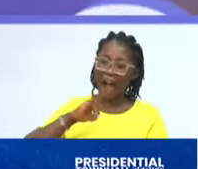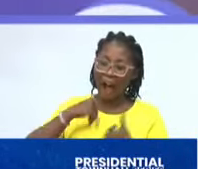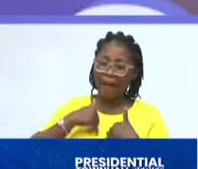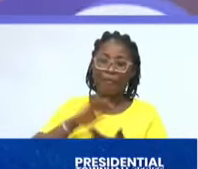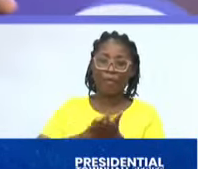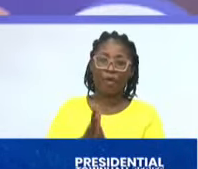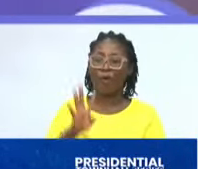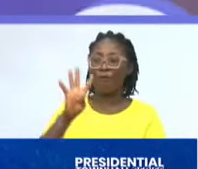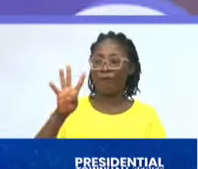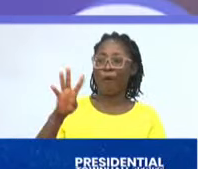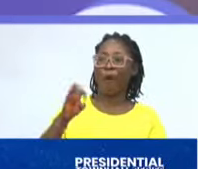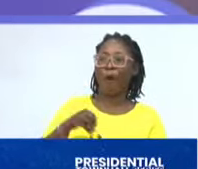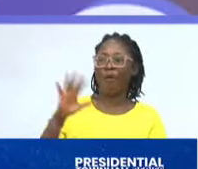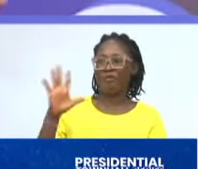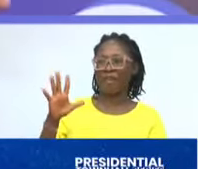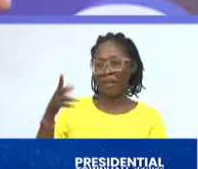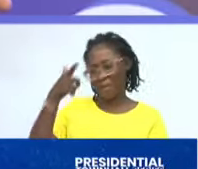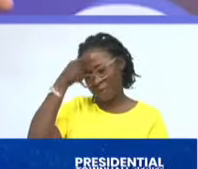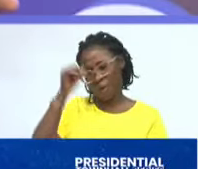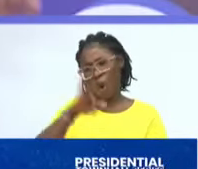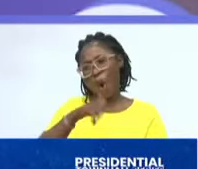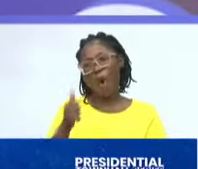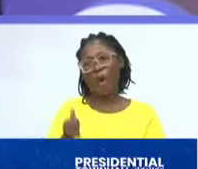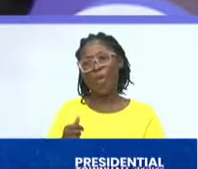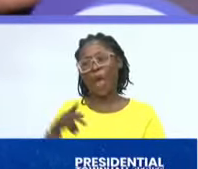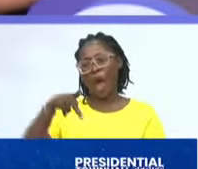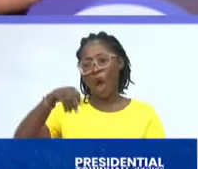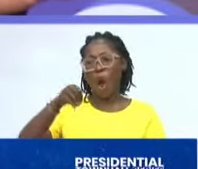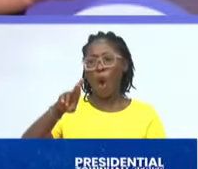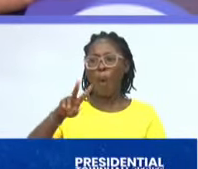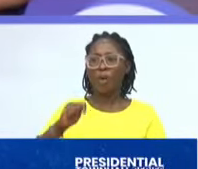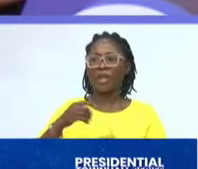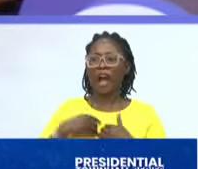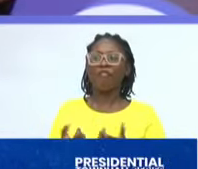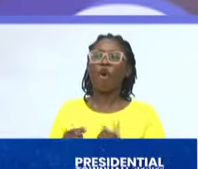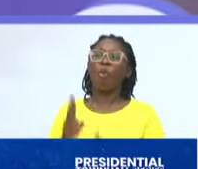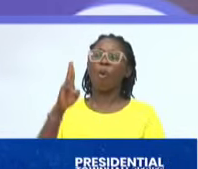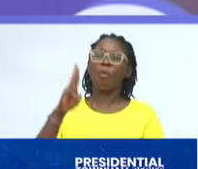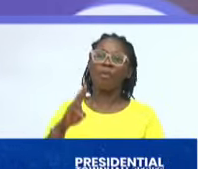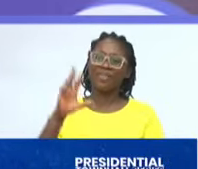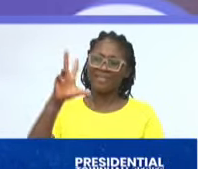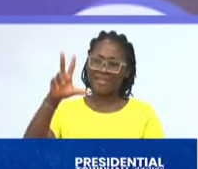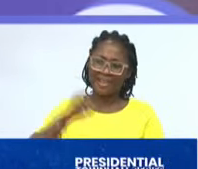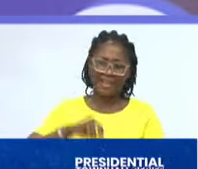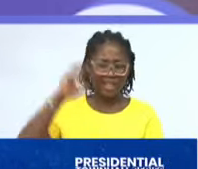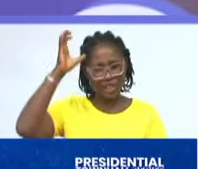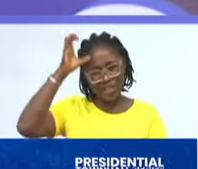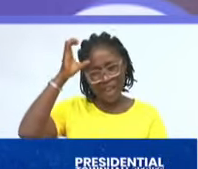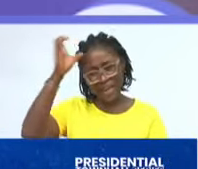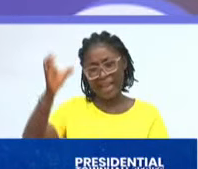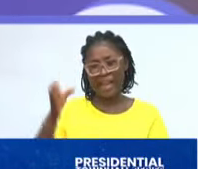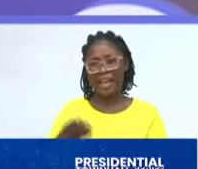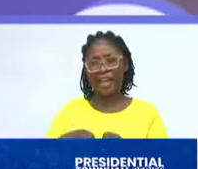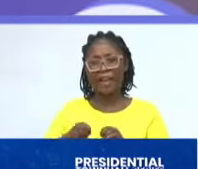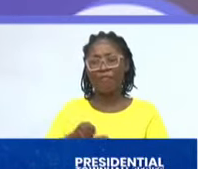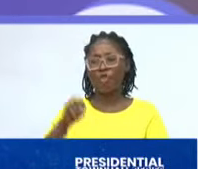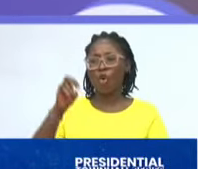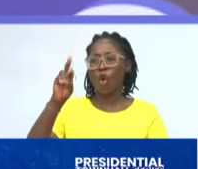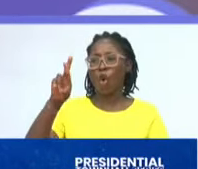of Shanghai, other ports have come up, three have come up in China. Even